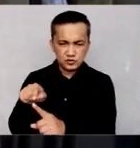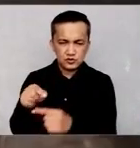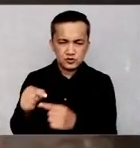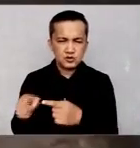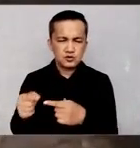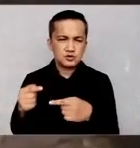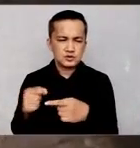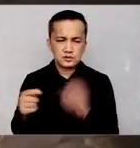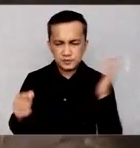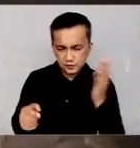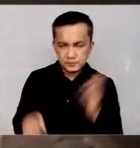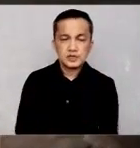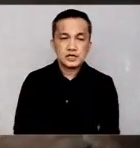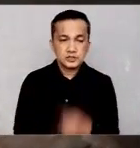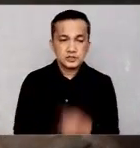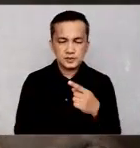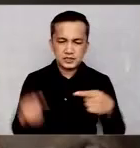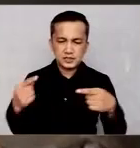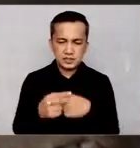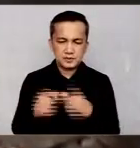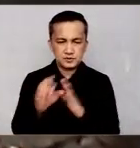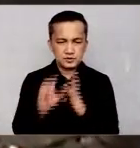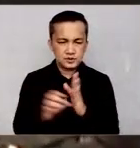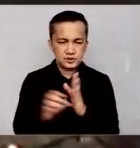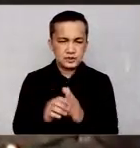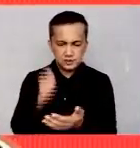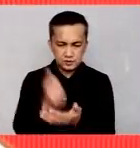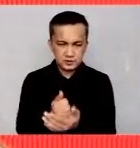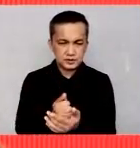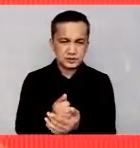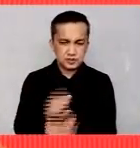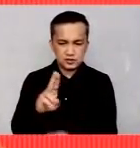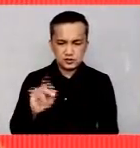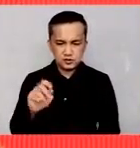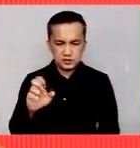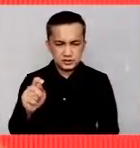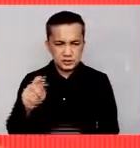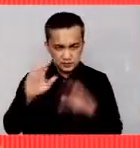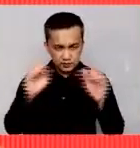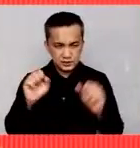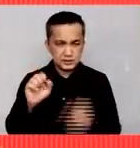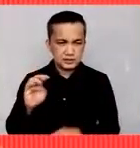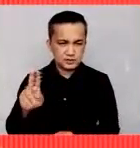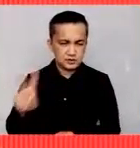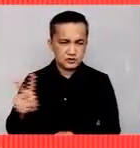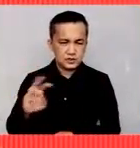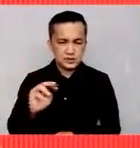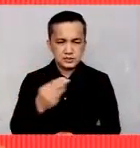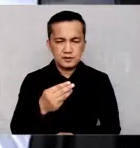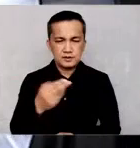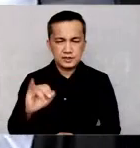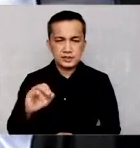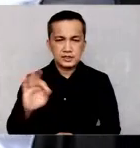speech. Dito tinawag niyang unconstitutional ang pag-certify as urgent ni Pangulong Bongbong Marcos sa Maharlika Bill sa Senado. This